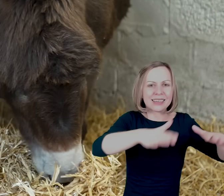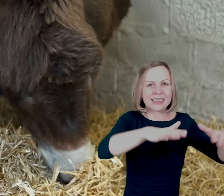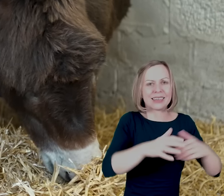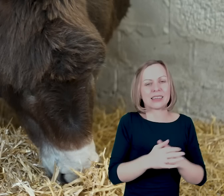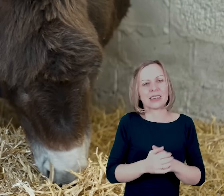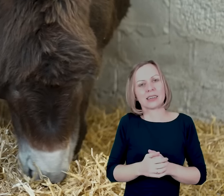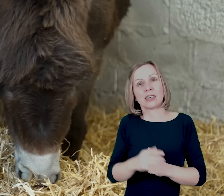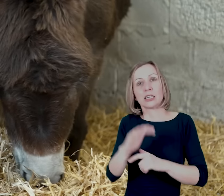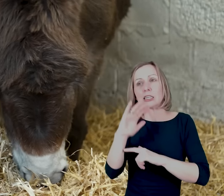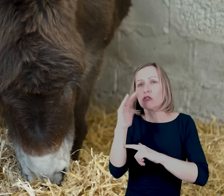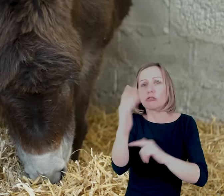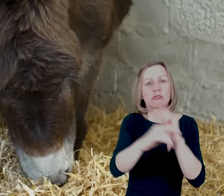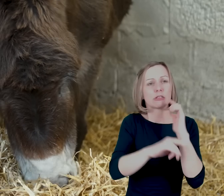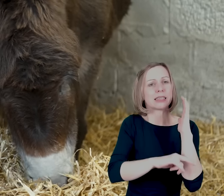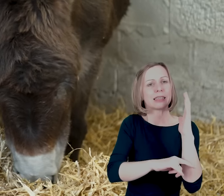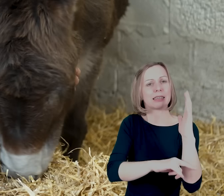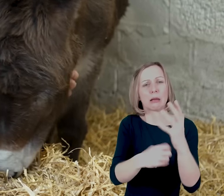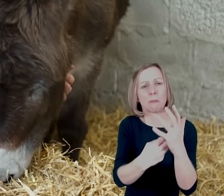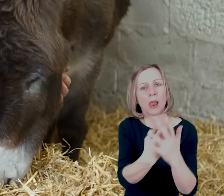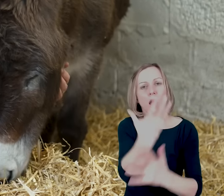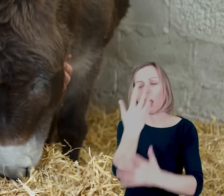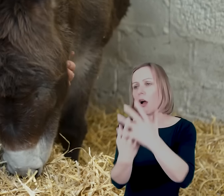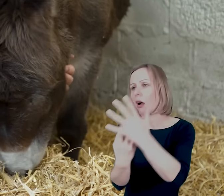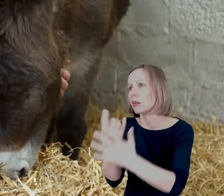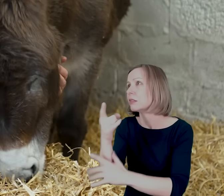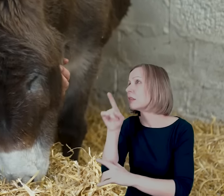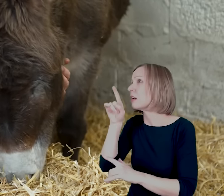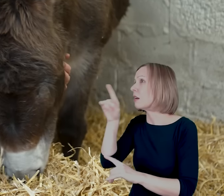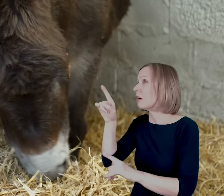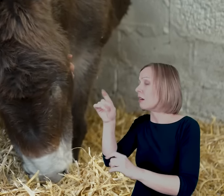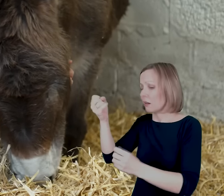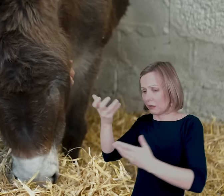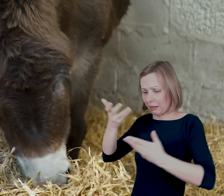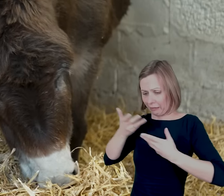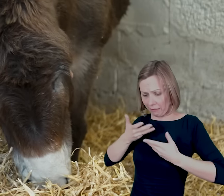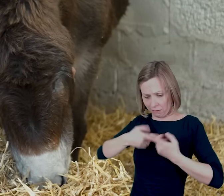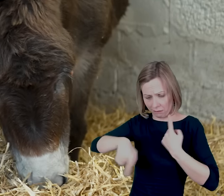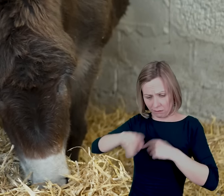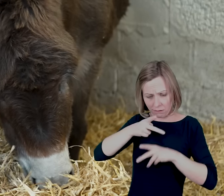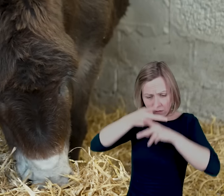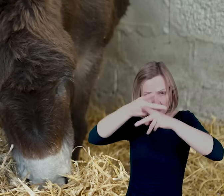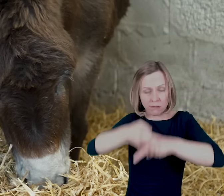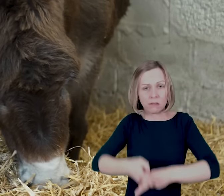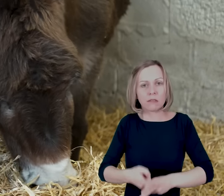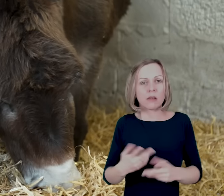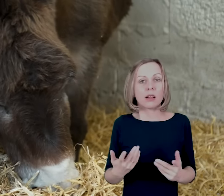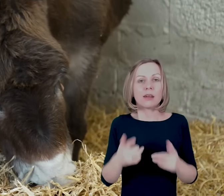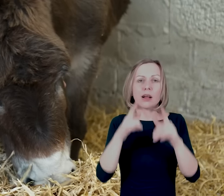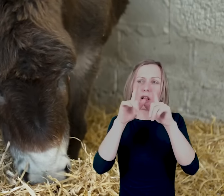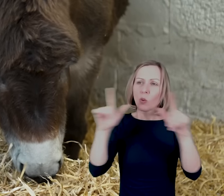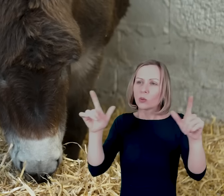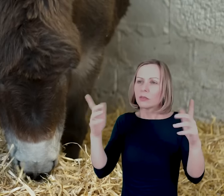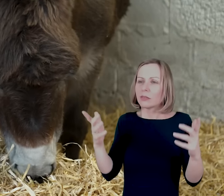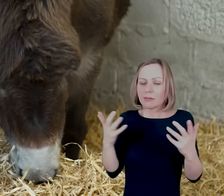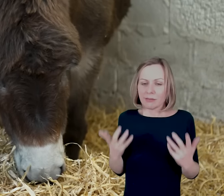sea, for the wonder of trees and plants and everything that you have entrusted into our care. Lord, on this